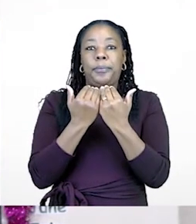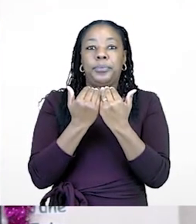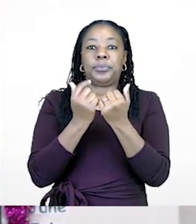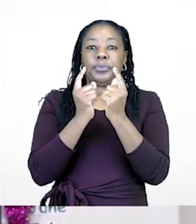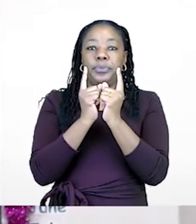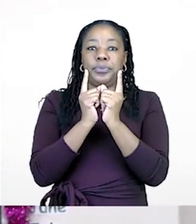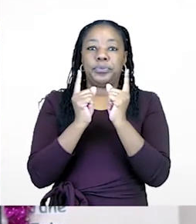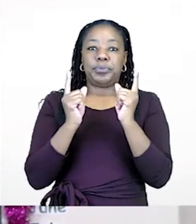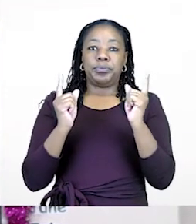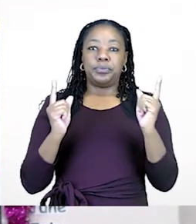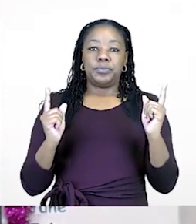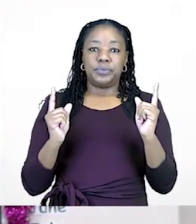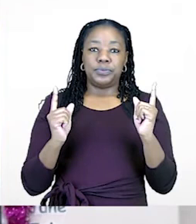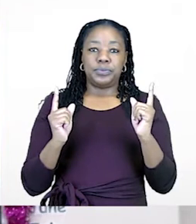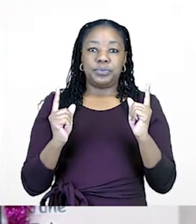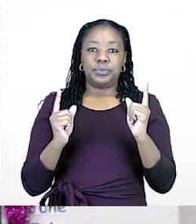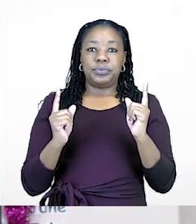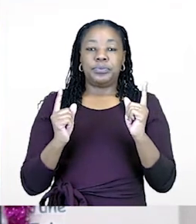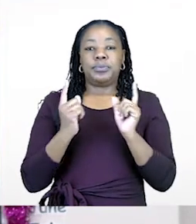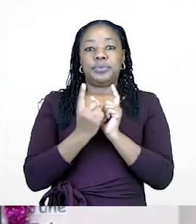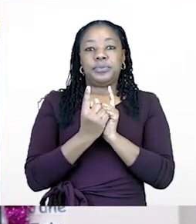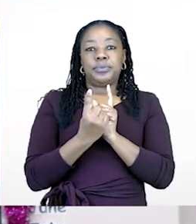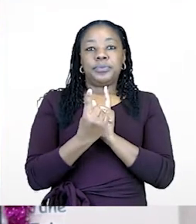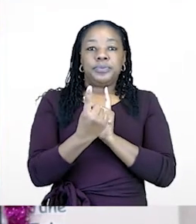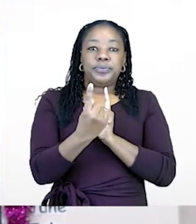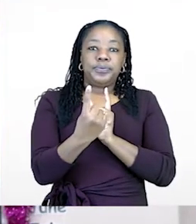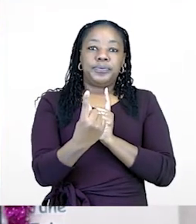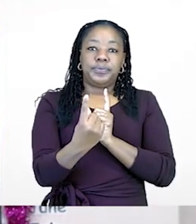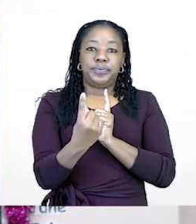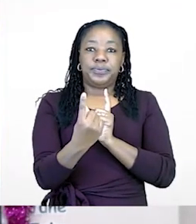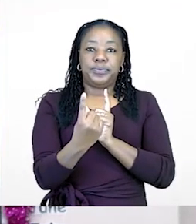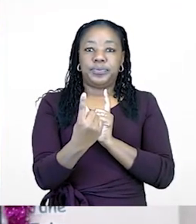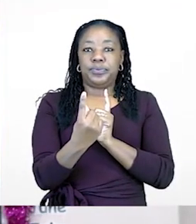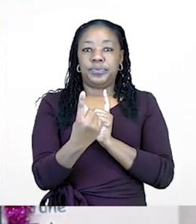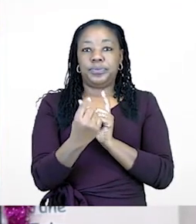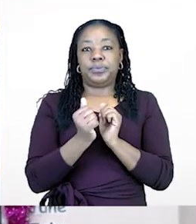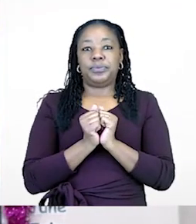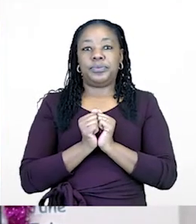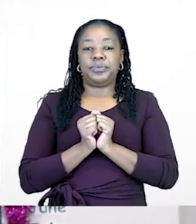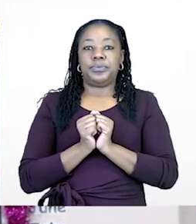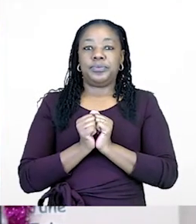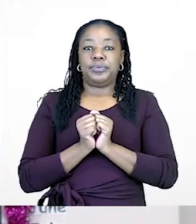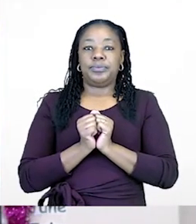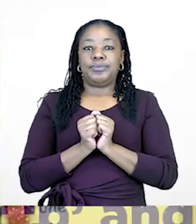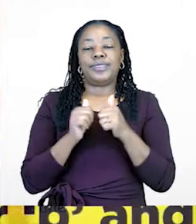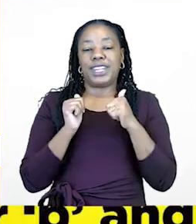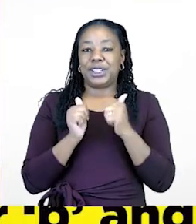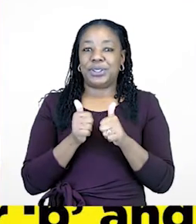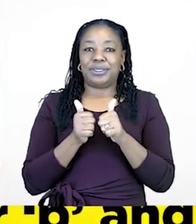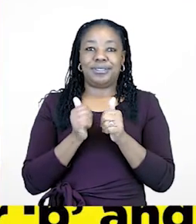by checking with your hands on your side and in front of you. Well